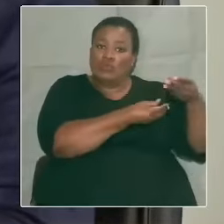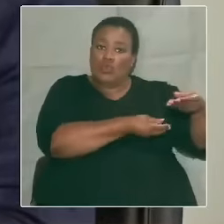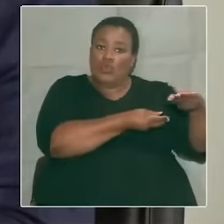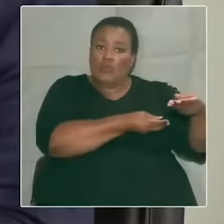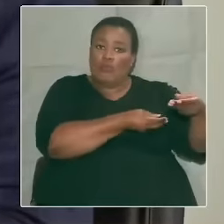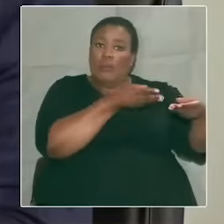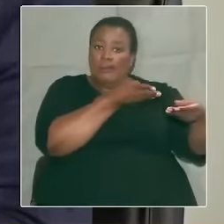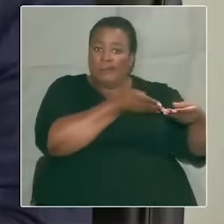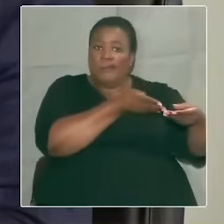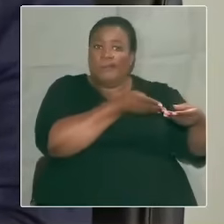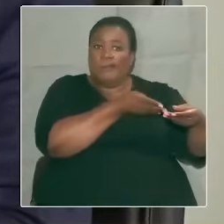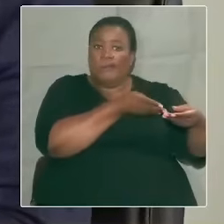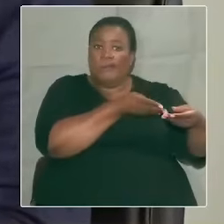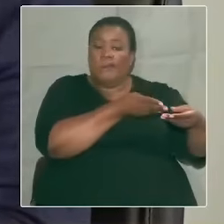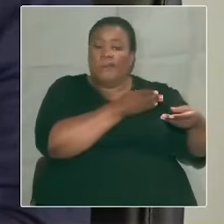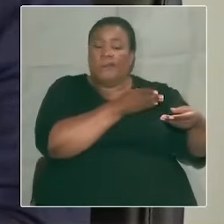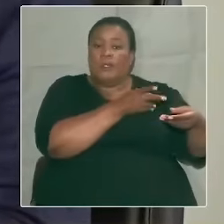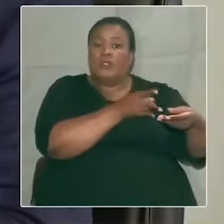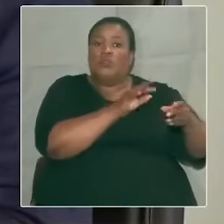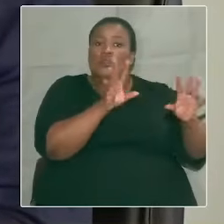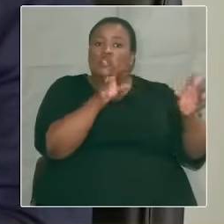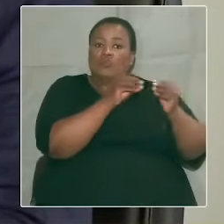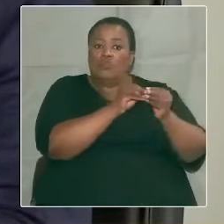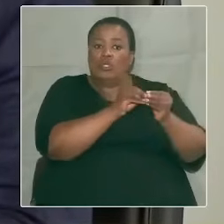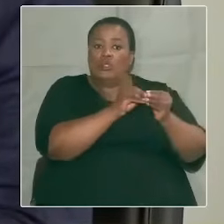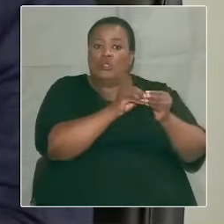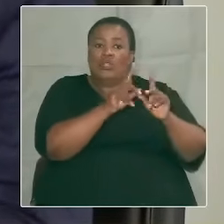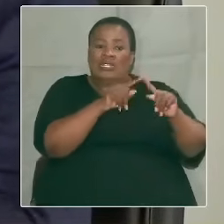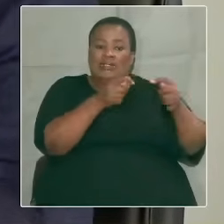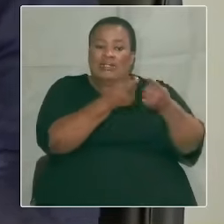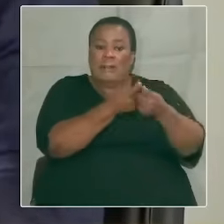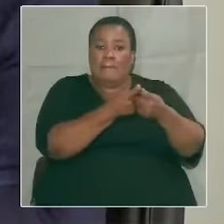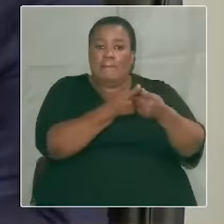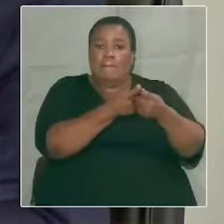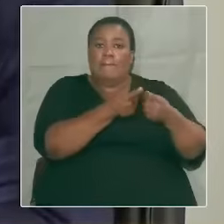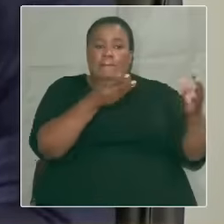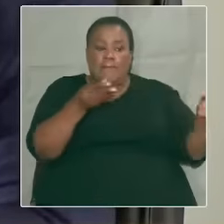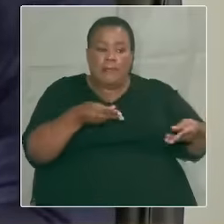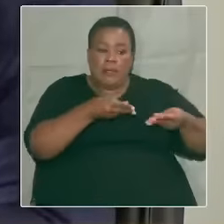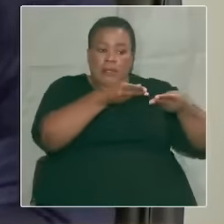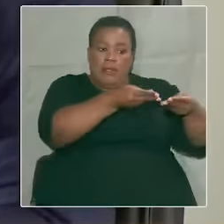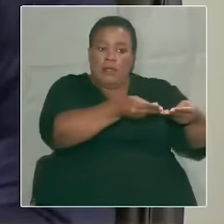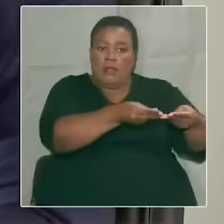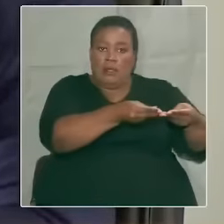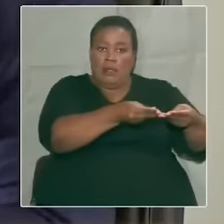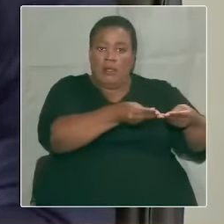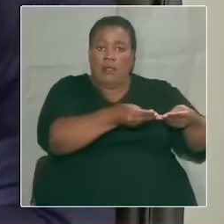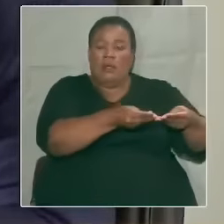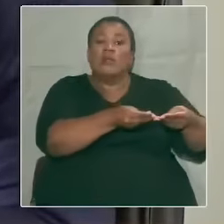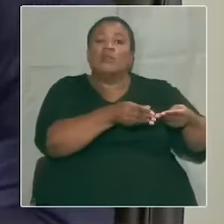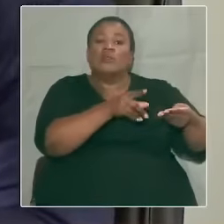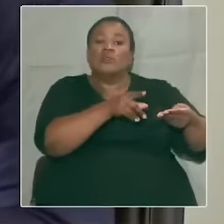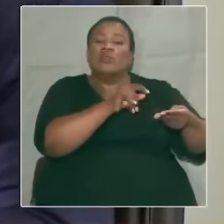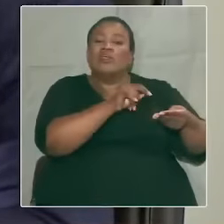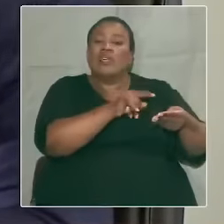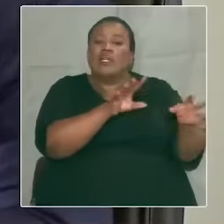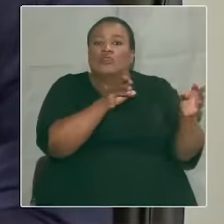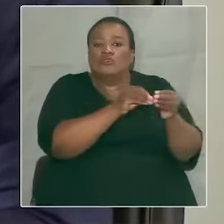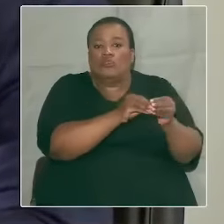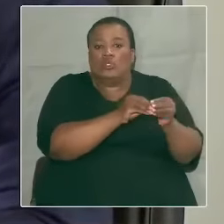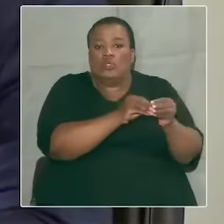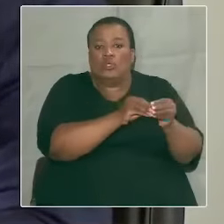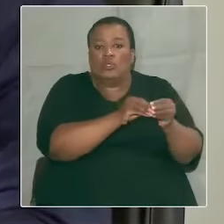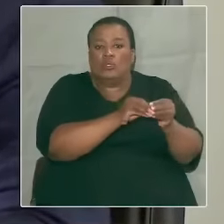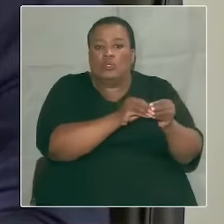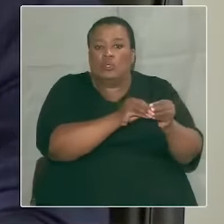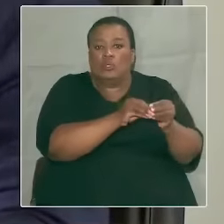dockets. Totally, that was allocated to the team. That is the total. And then when you go